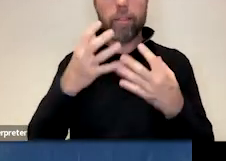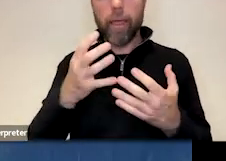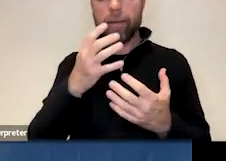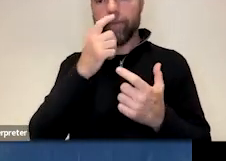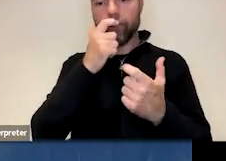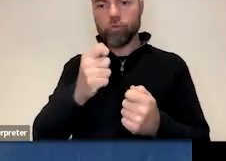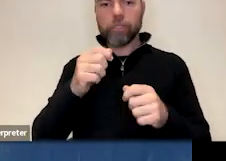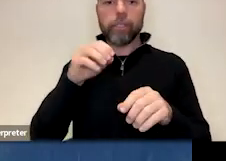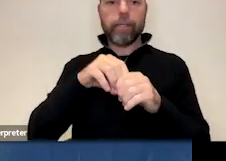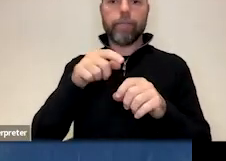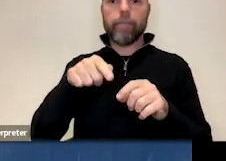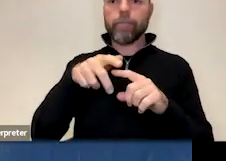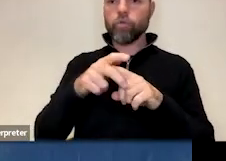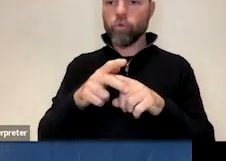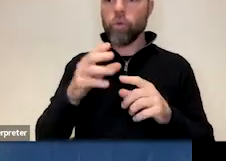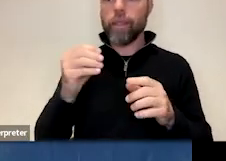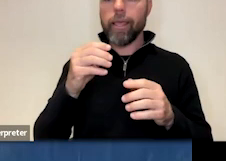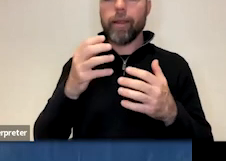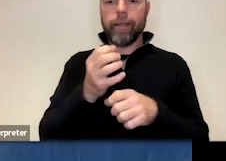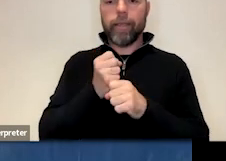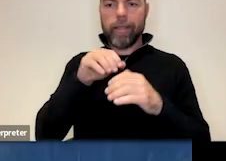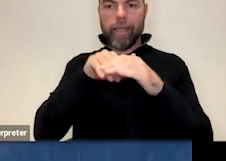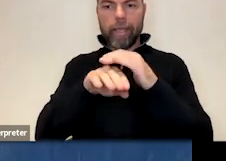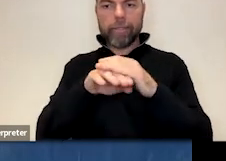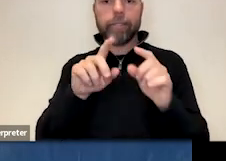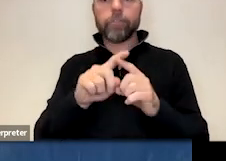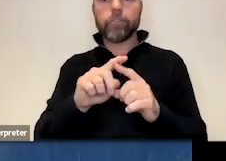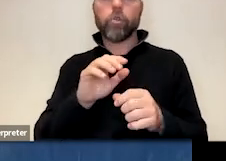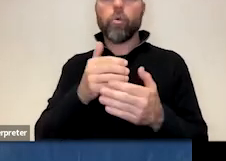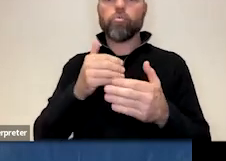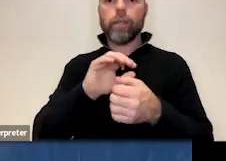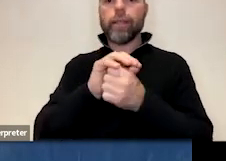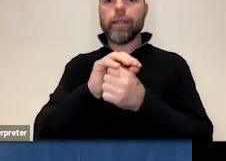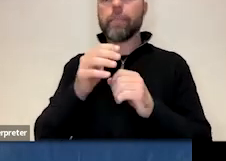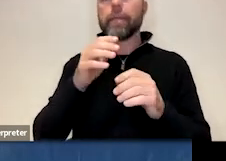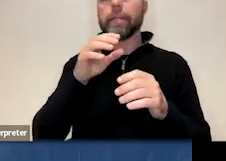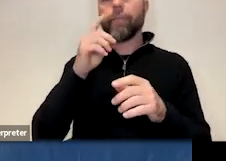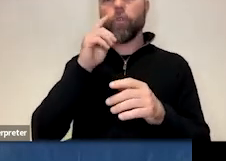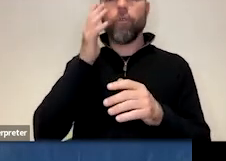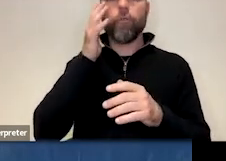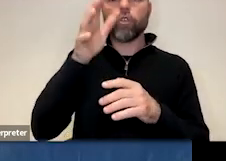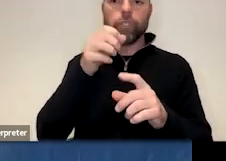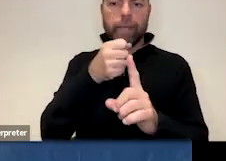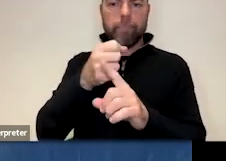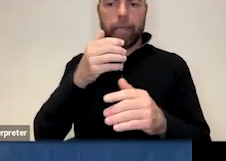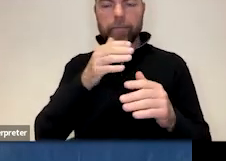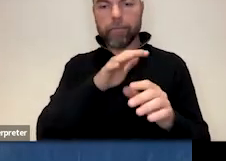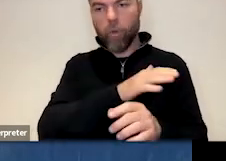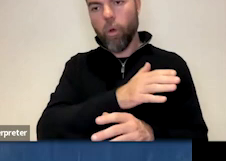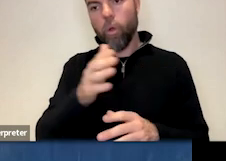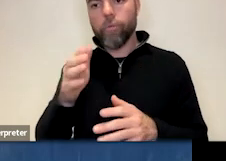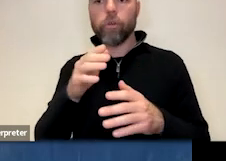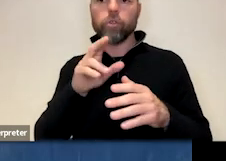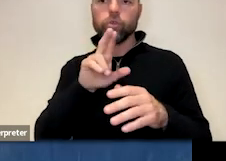interest in the tool and getting access to free climate data about future impacts across the United States. I want